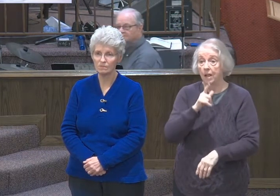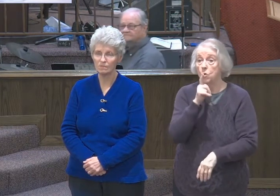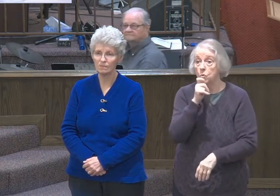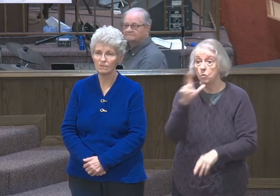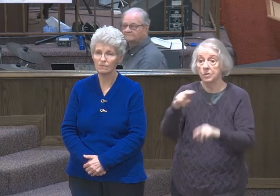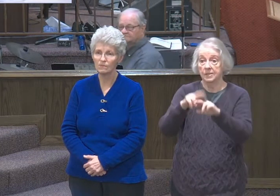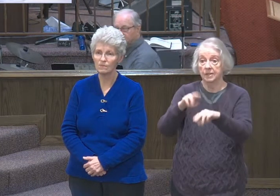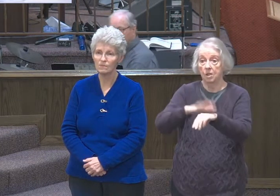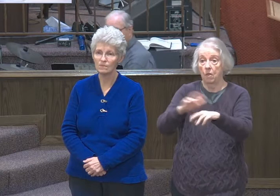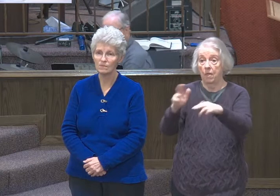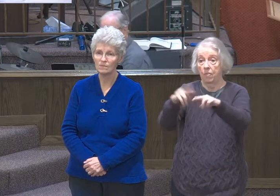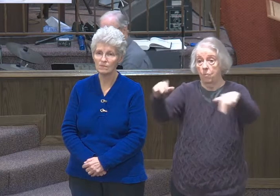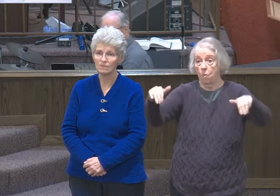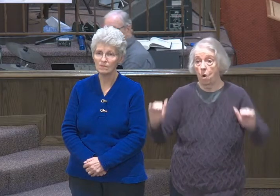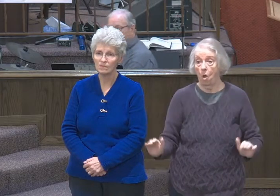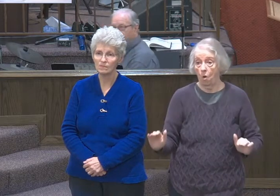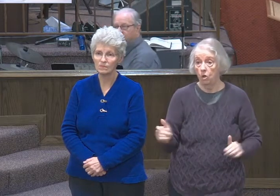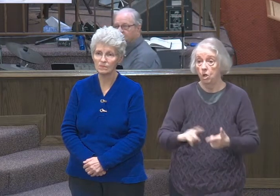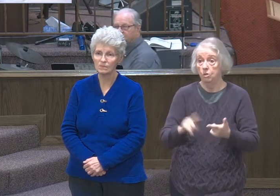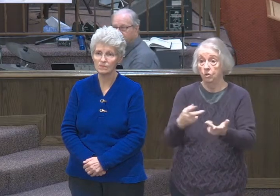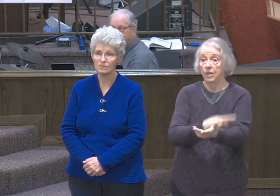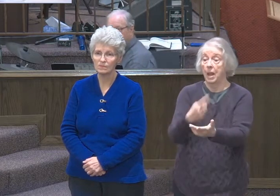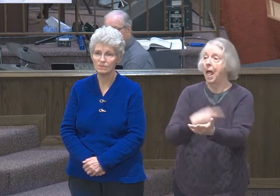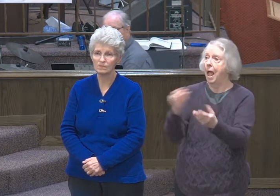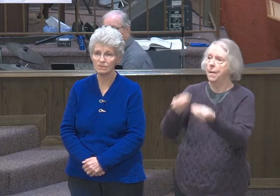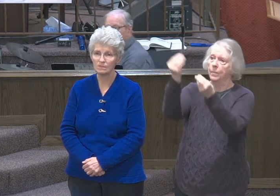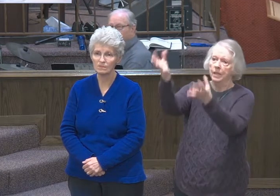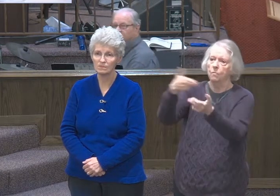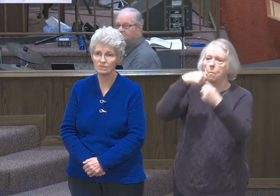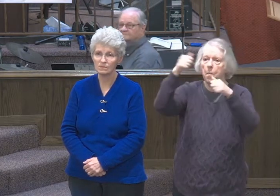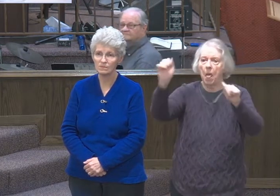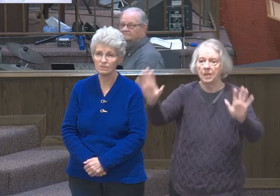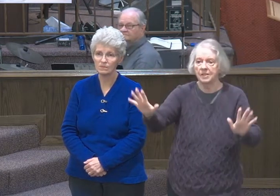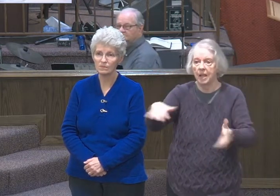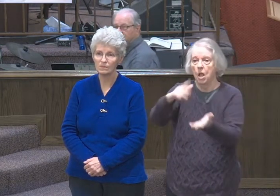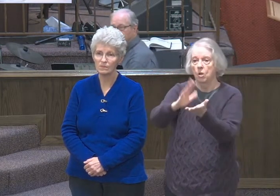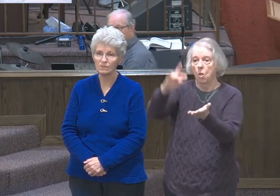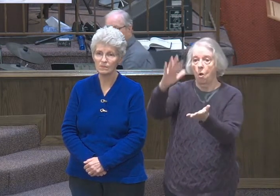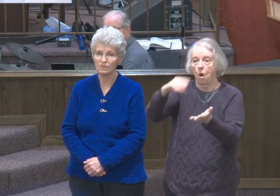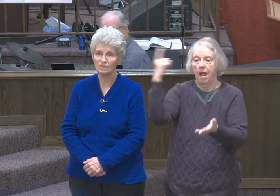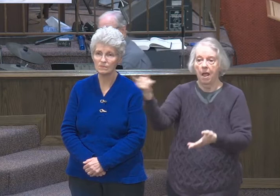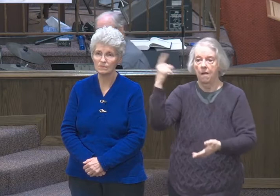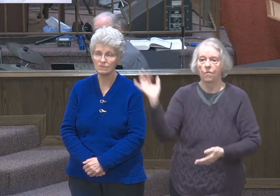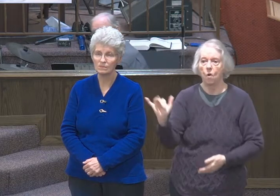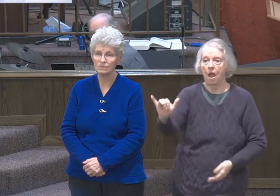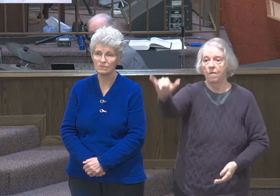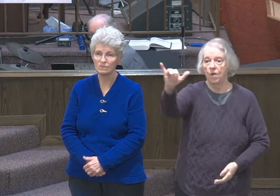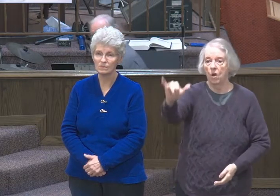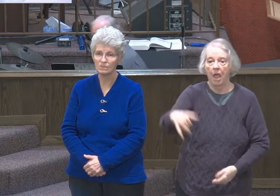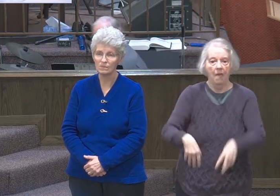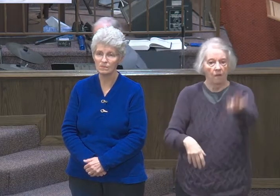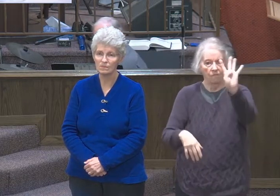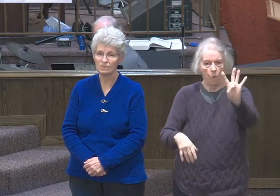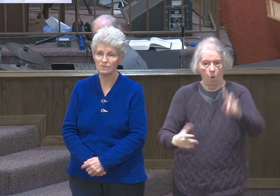throne and to the Lamb be blessings and honor and glory and might forever and ever." And the four living creatures